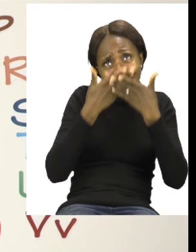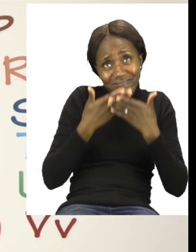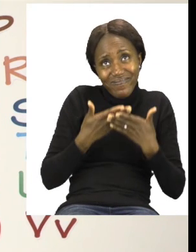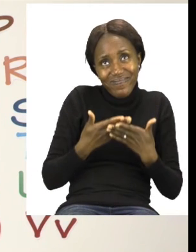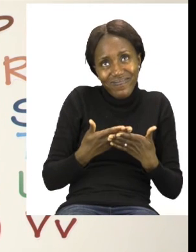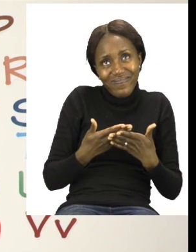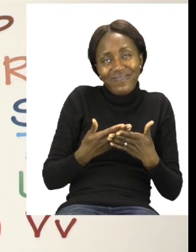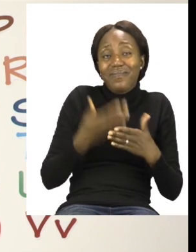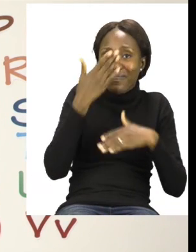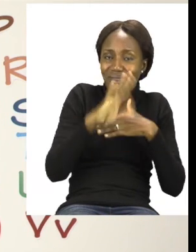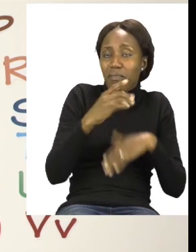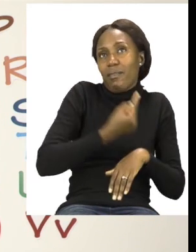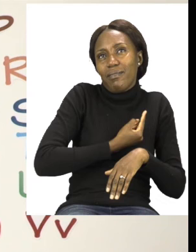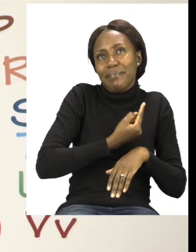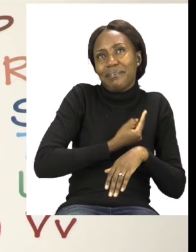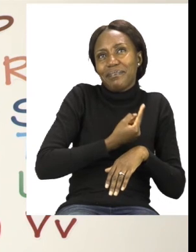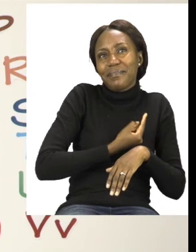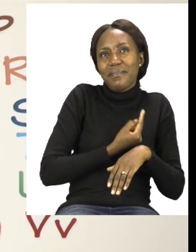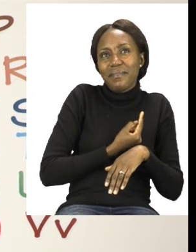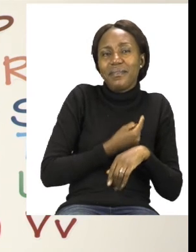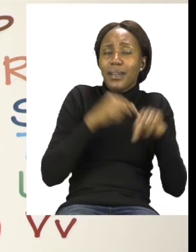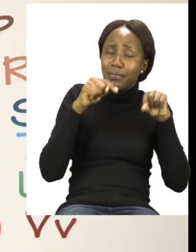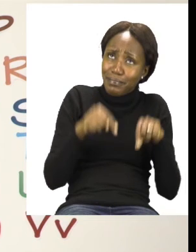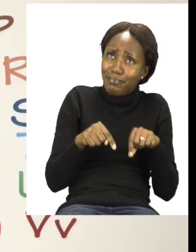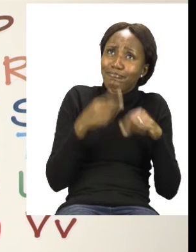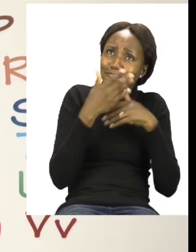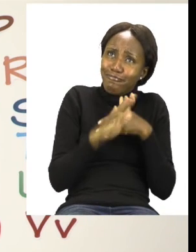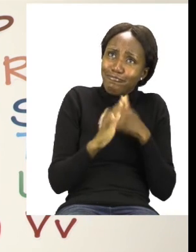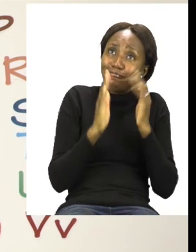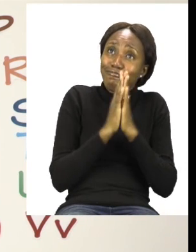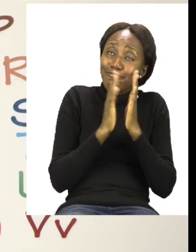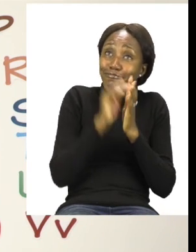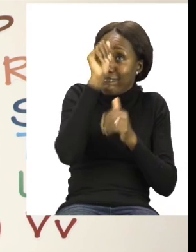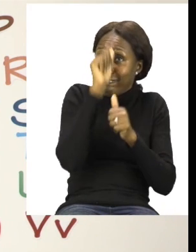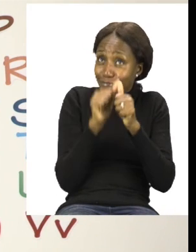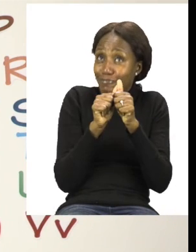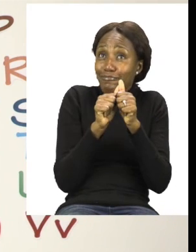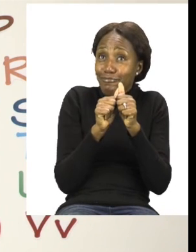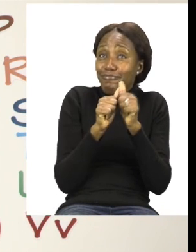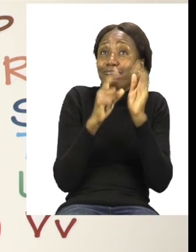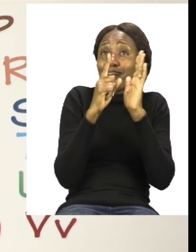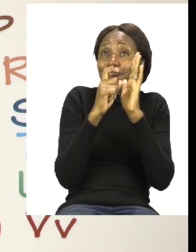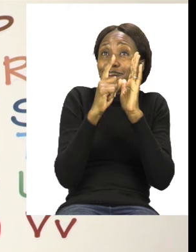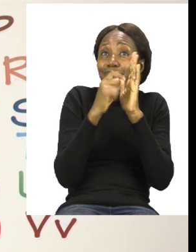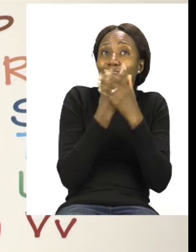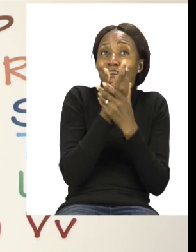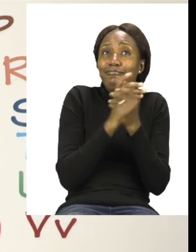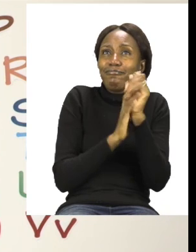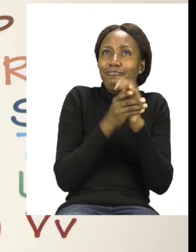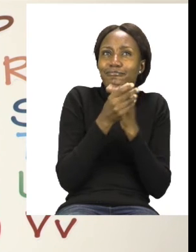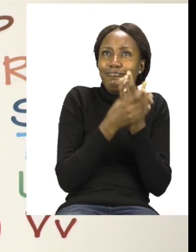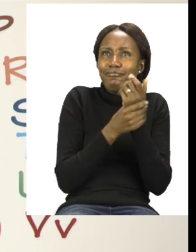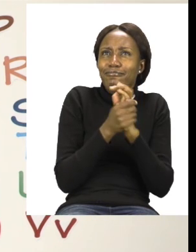by yourself. Now that we are done, we need to sanitize. Remember, when we sanitize, we're